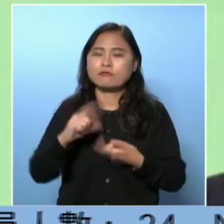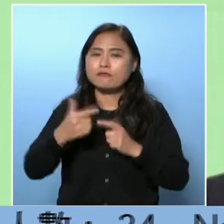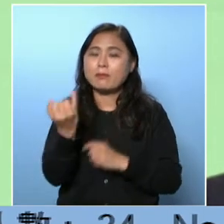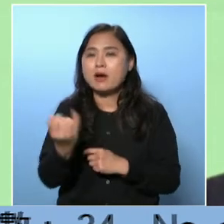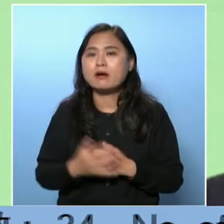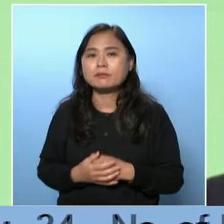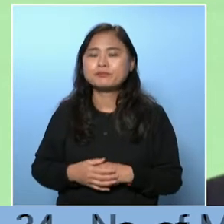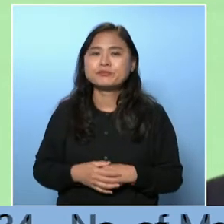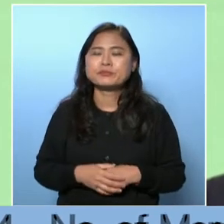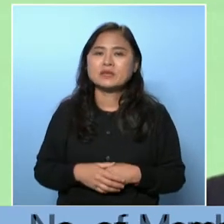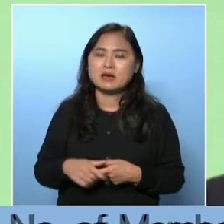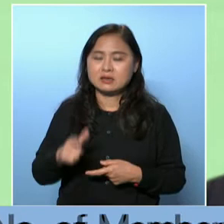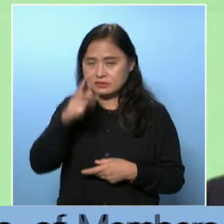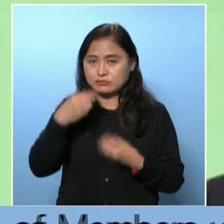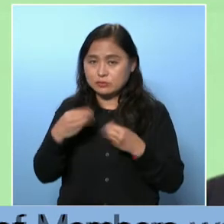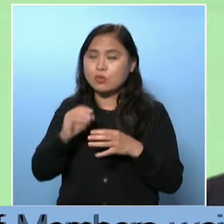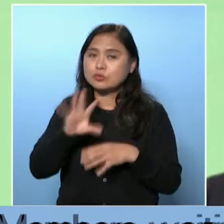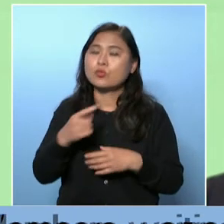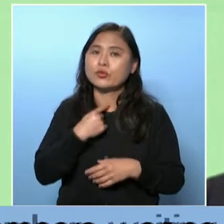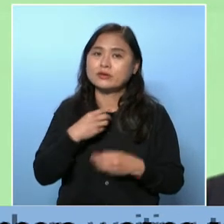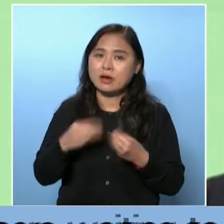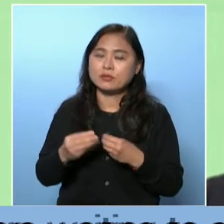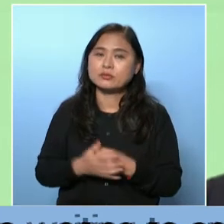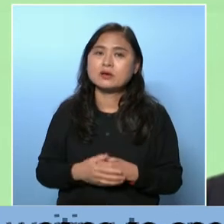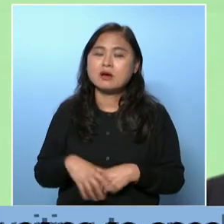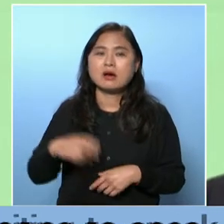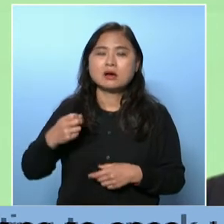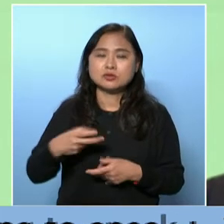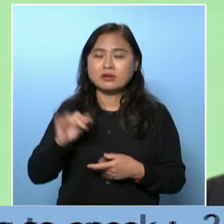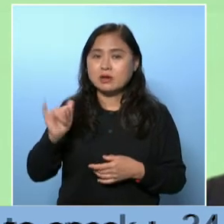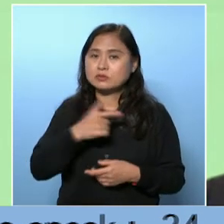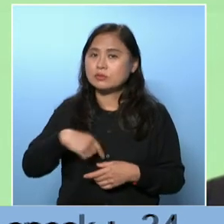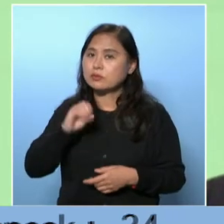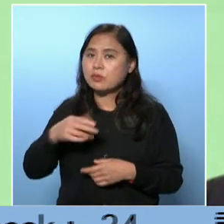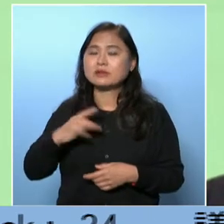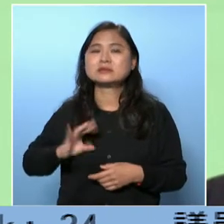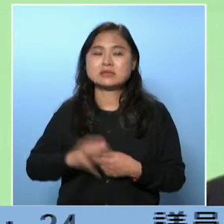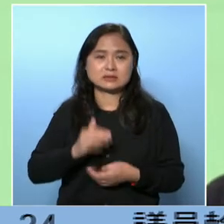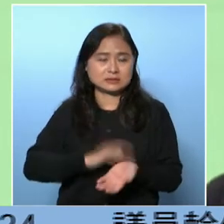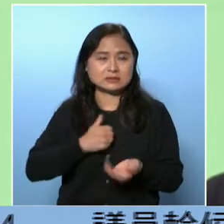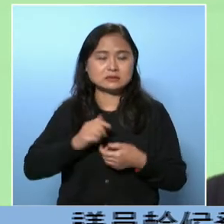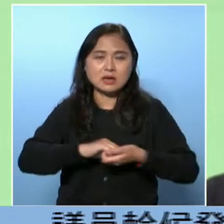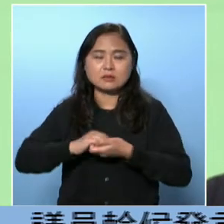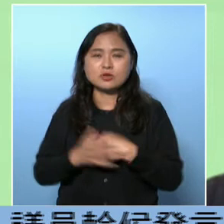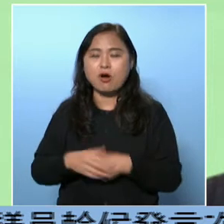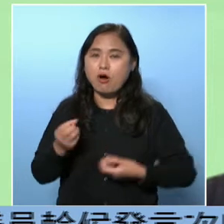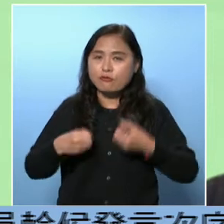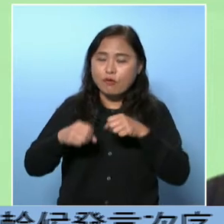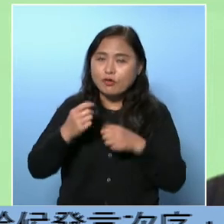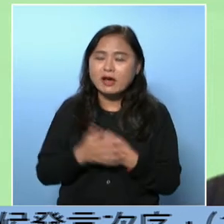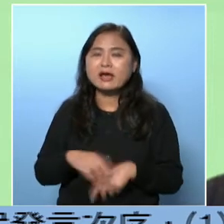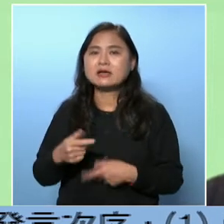self-test kits. And as Mr. Duncan Chu has said, we should make the best use of private medical